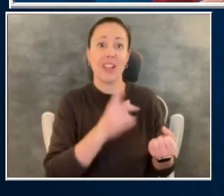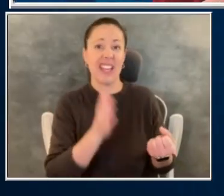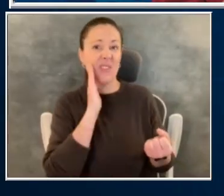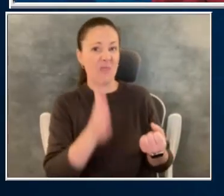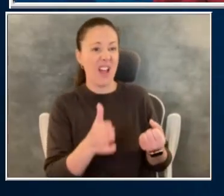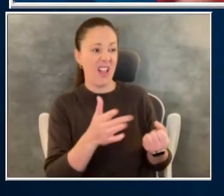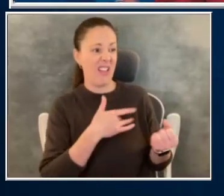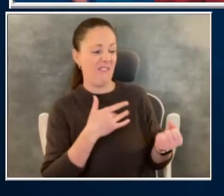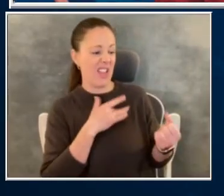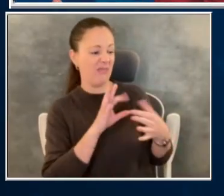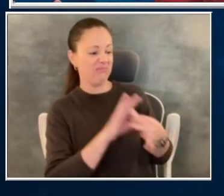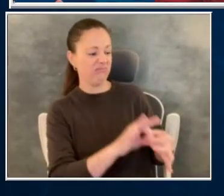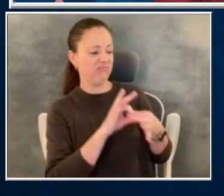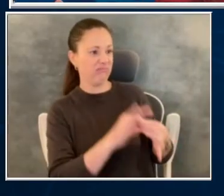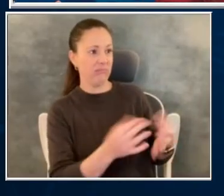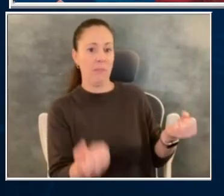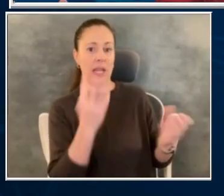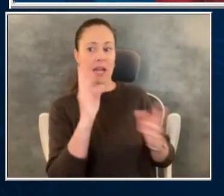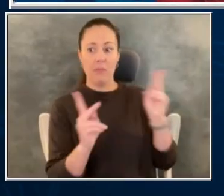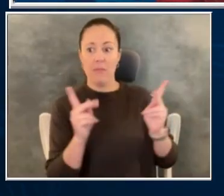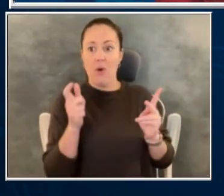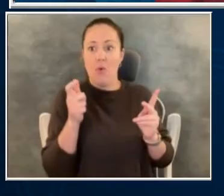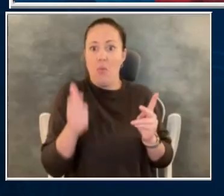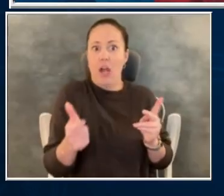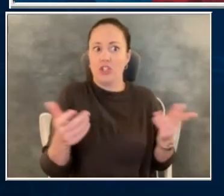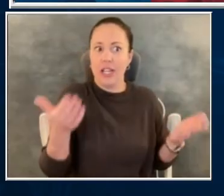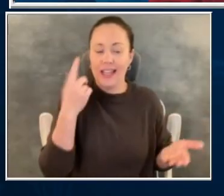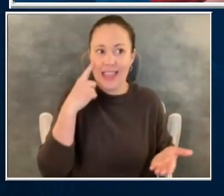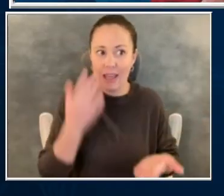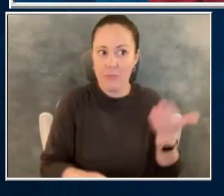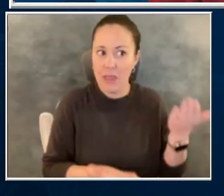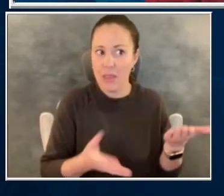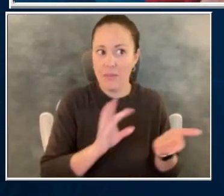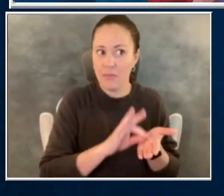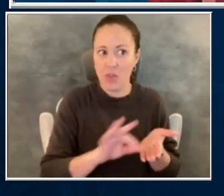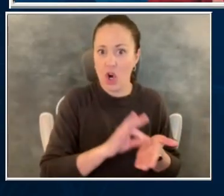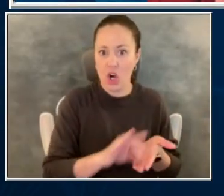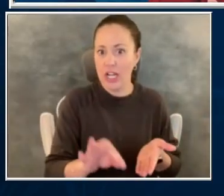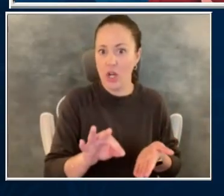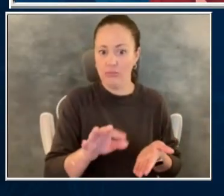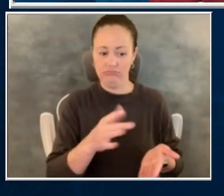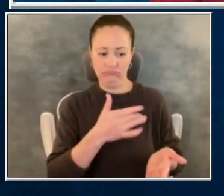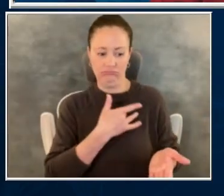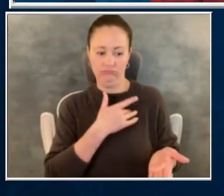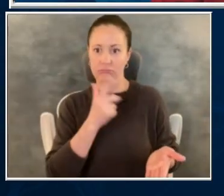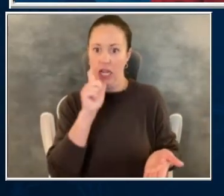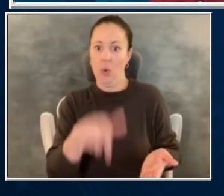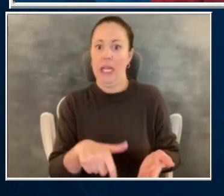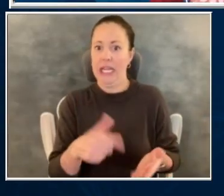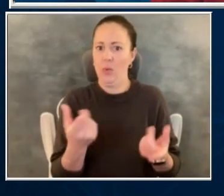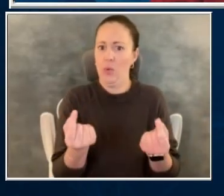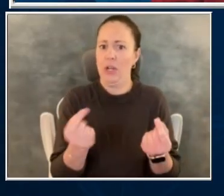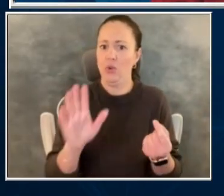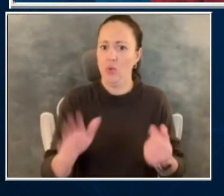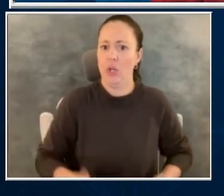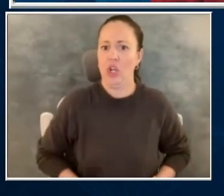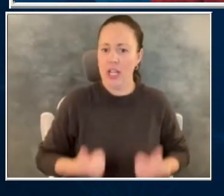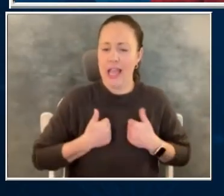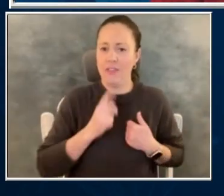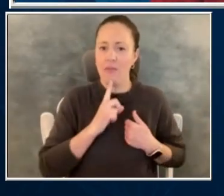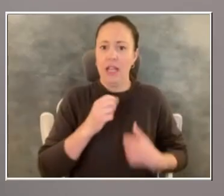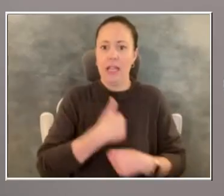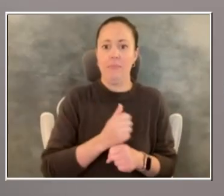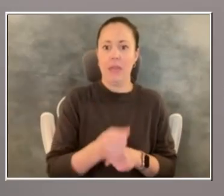thinking that a cardio score might not be something they need. What are some of the things you do in your life that make this so